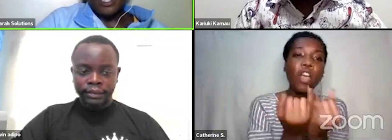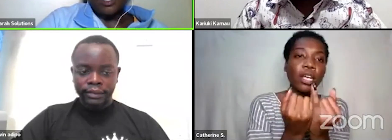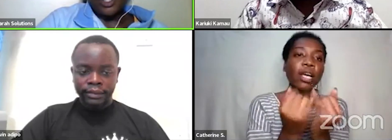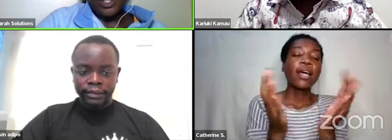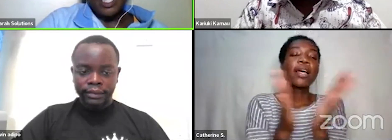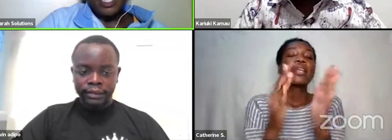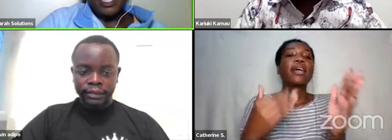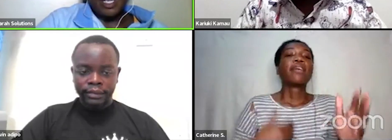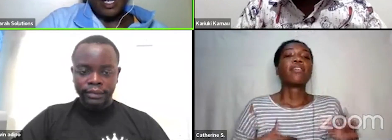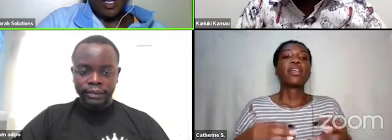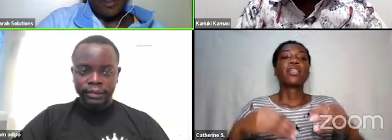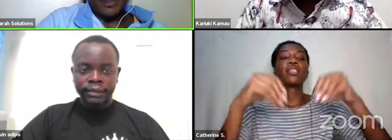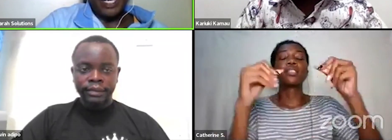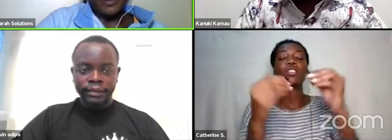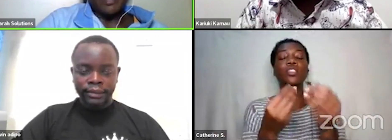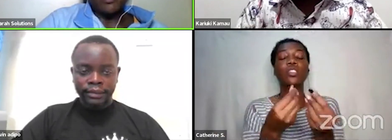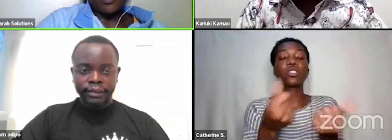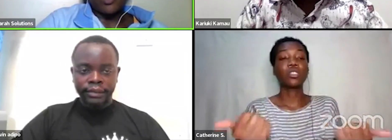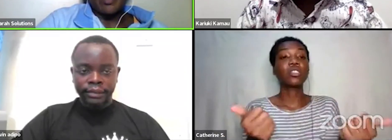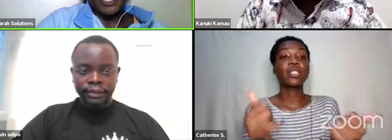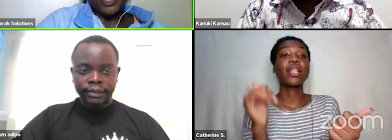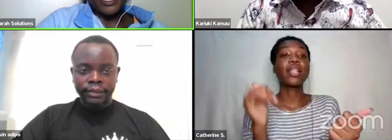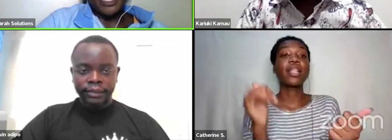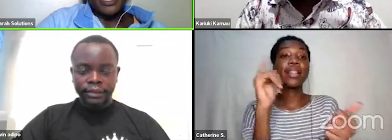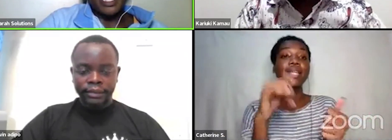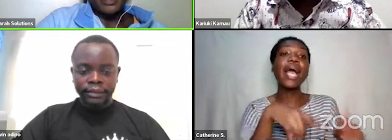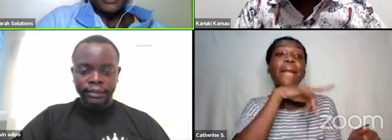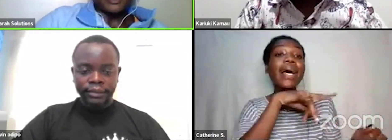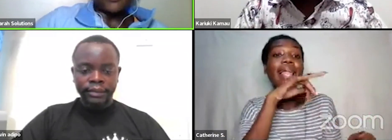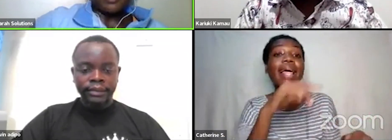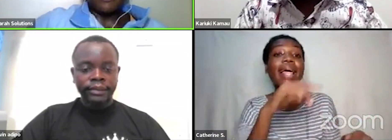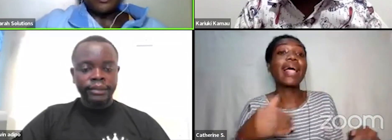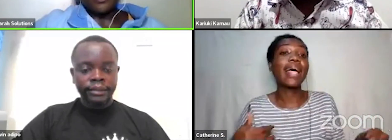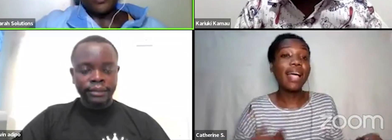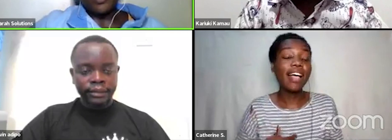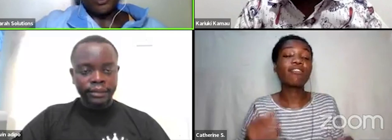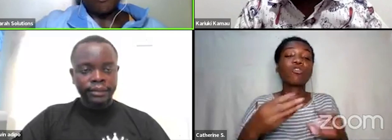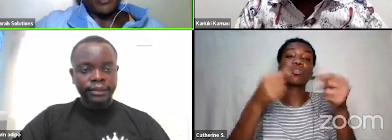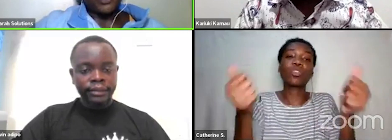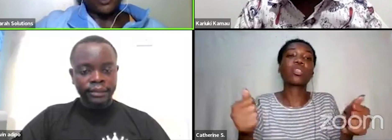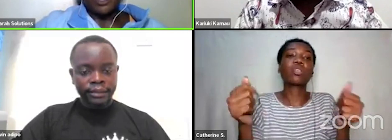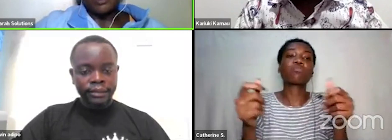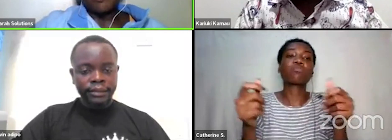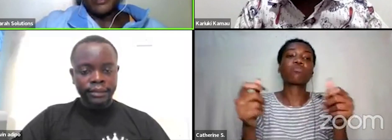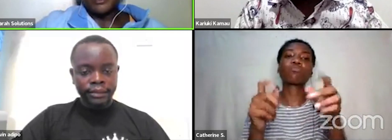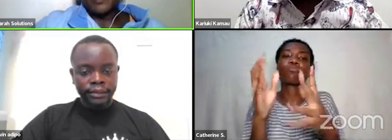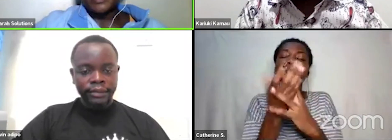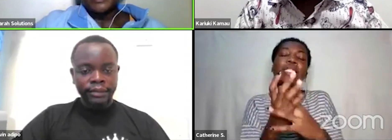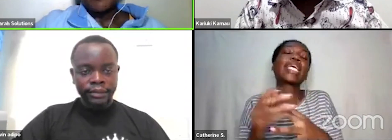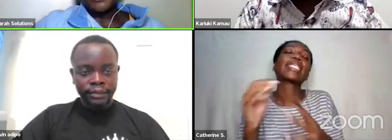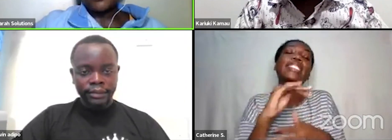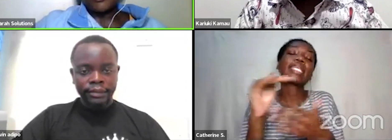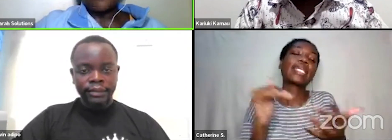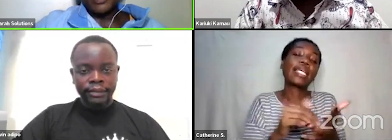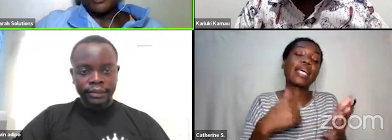Steadfast Quality Solutions. This is Kampala. We have Suluhu Mediation Center, and we have Institute of Pension